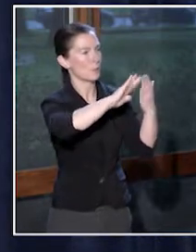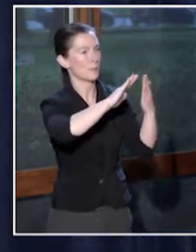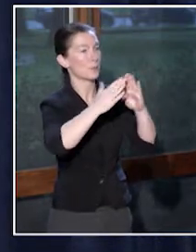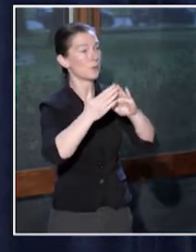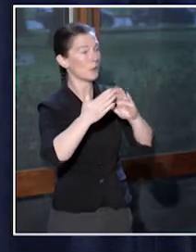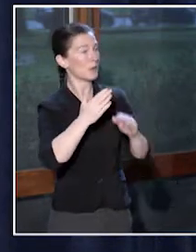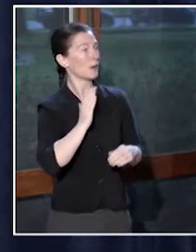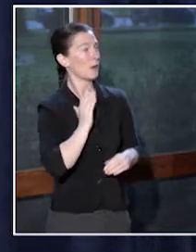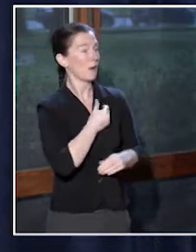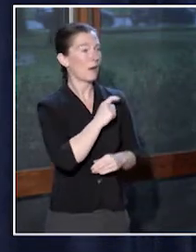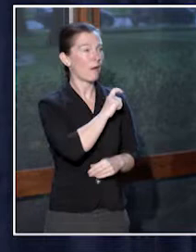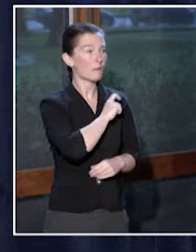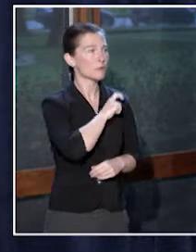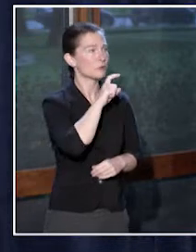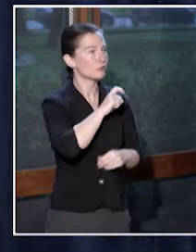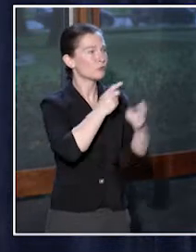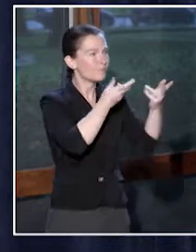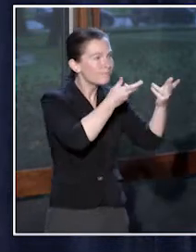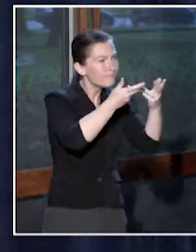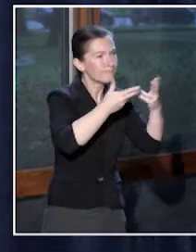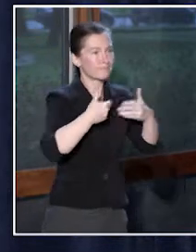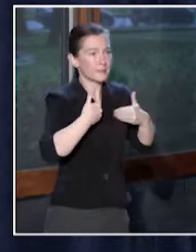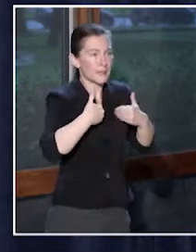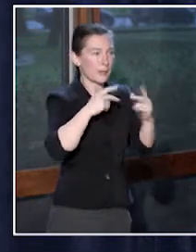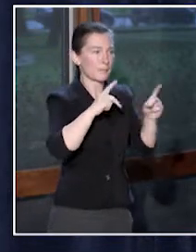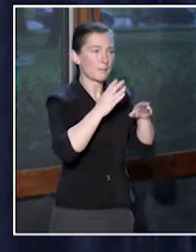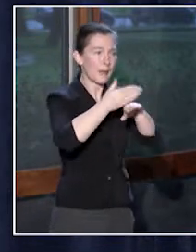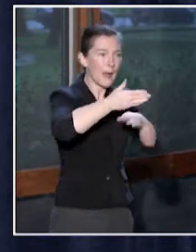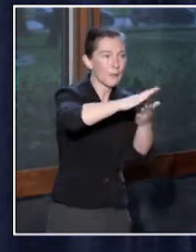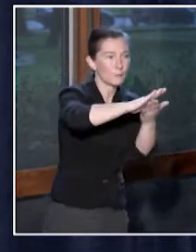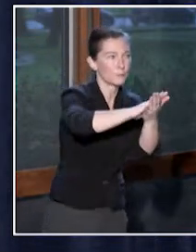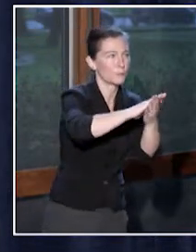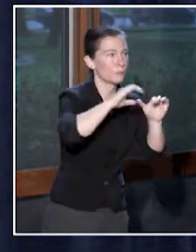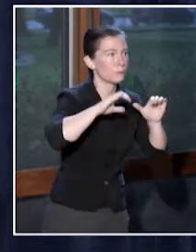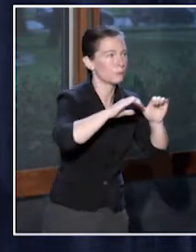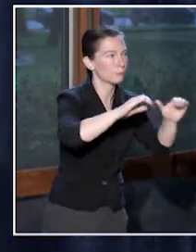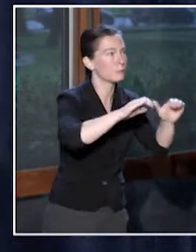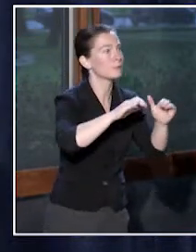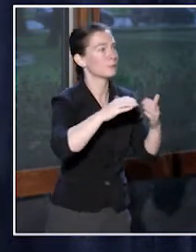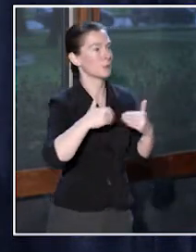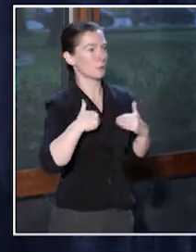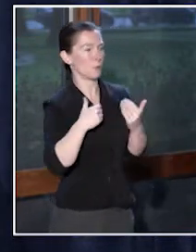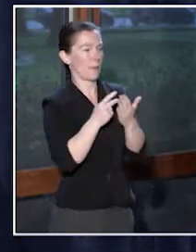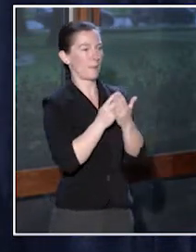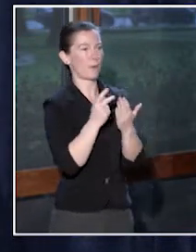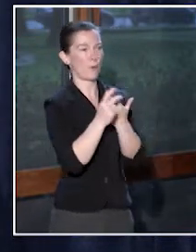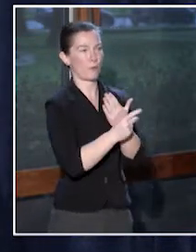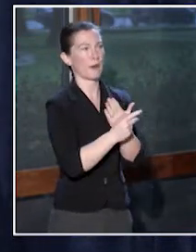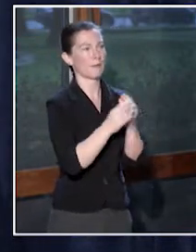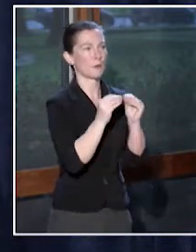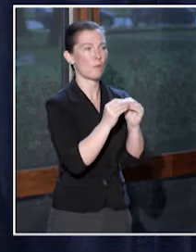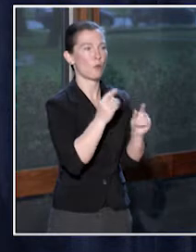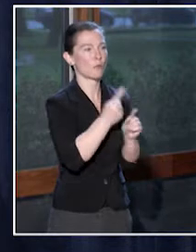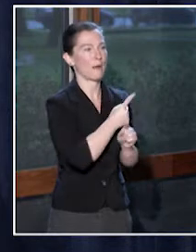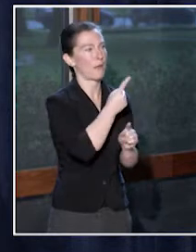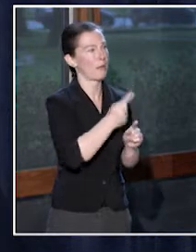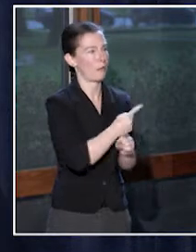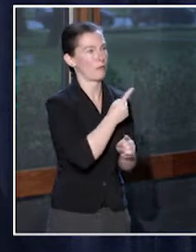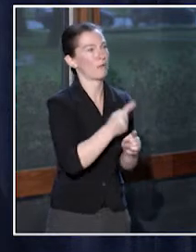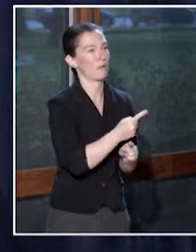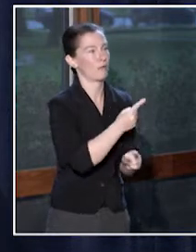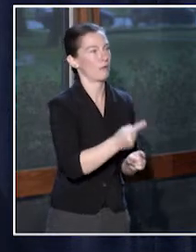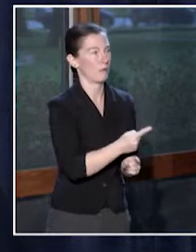should be engaging youth through after-school activities and youth-based programs on a much more regular basis.